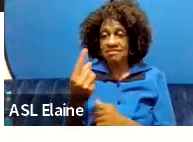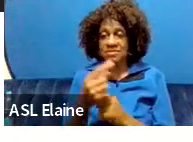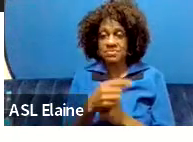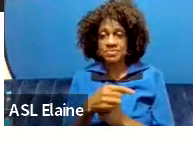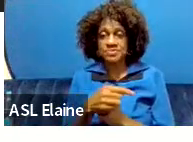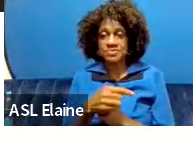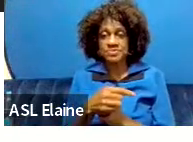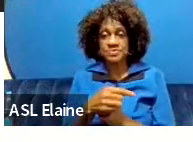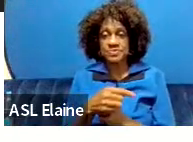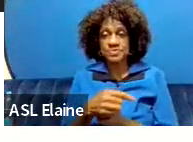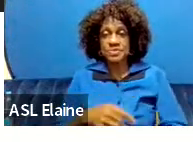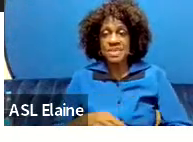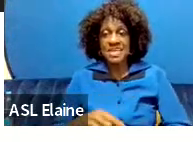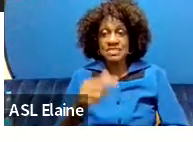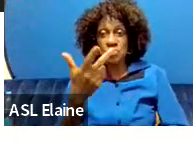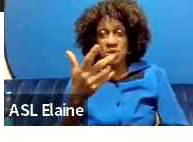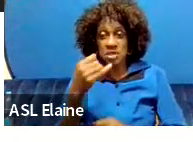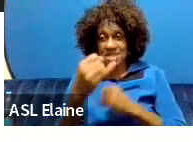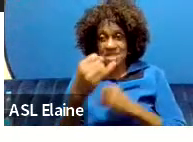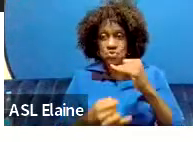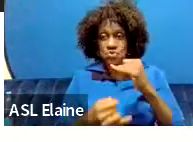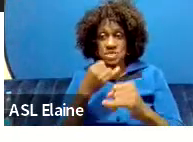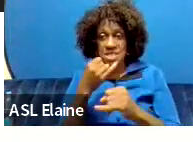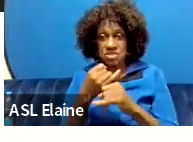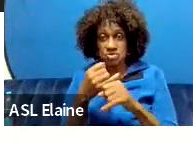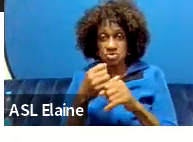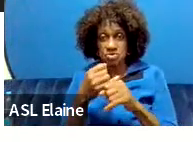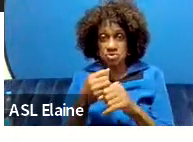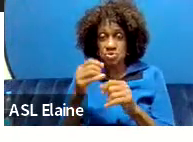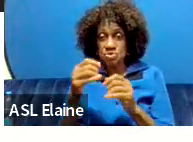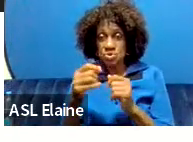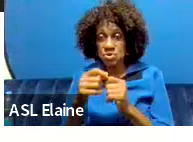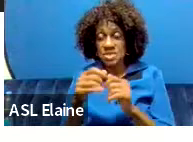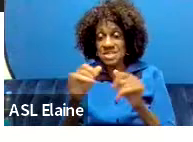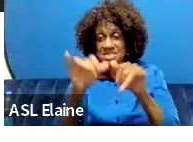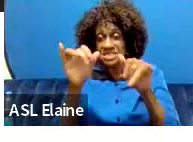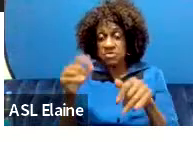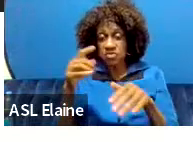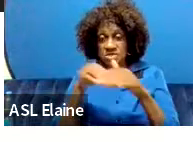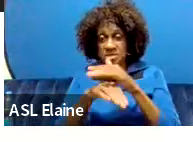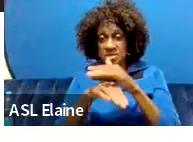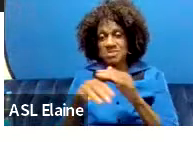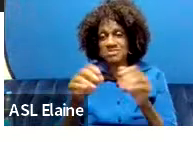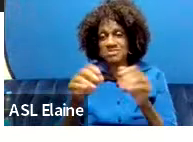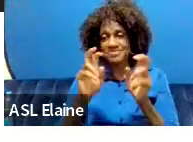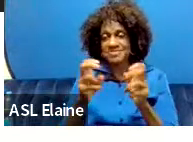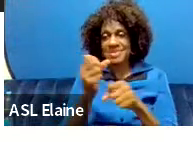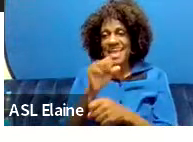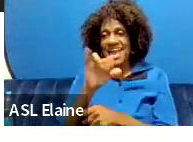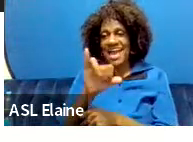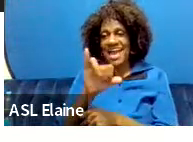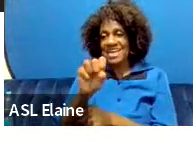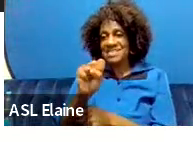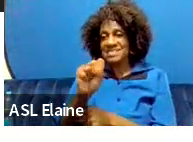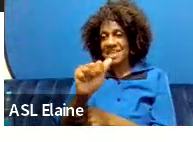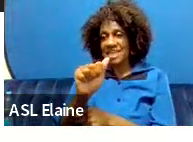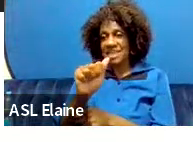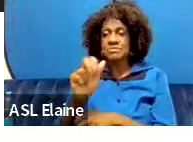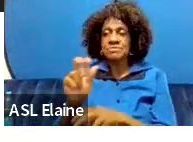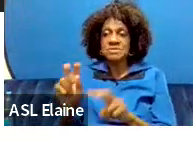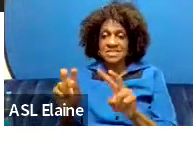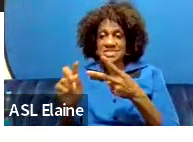The 3 are the International Symbol of Accessibility, oftentimes referred to as ISA. The second one is the symbol